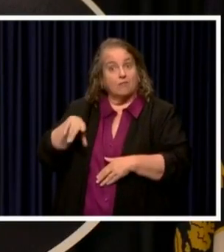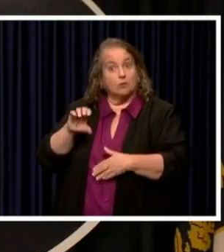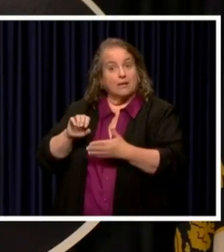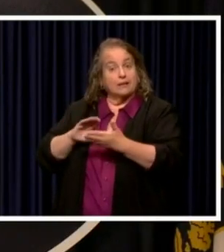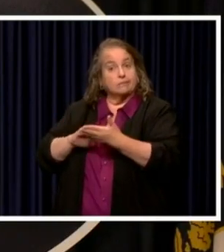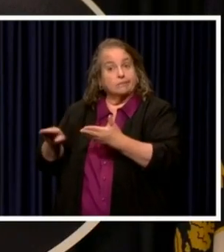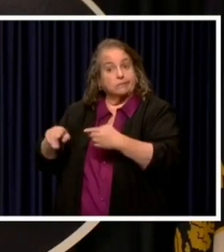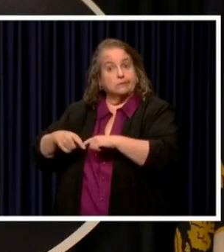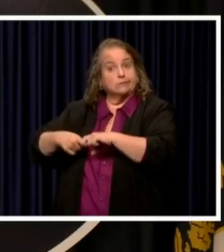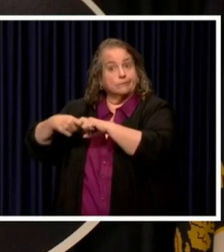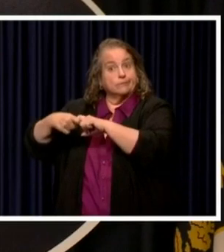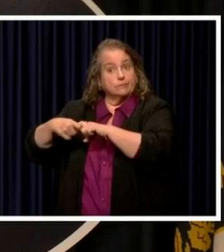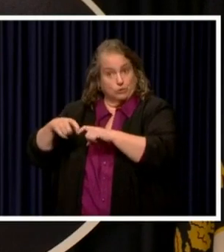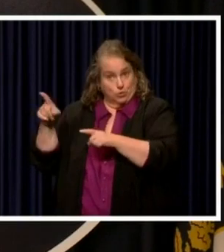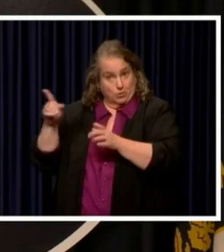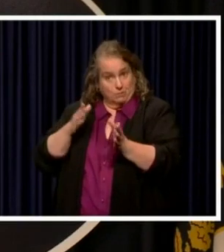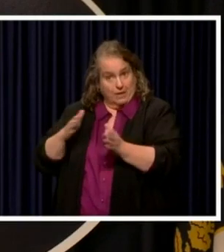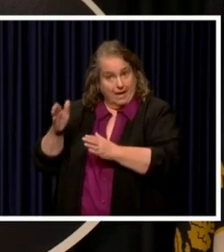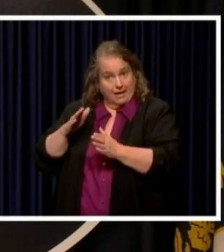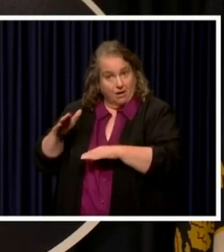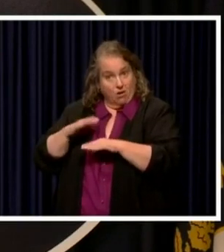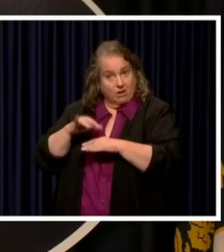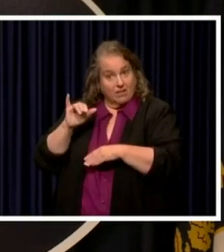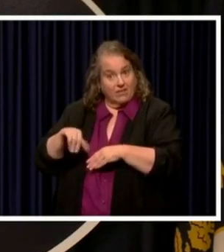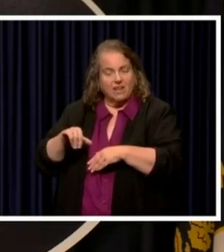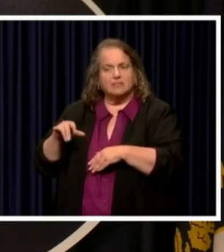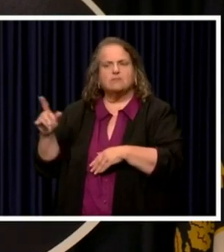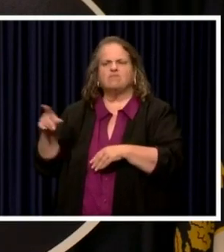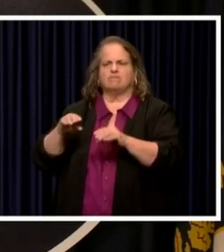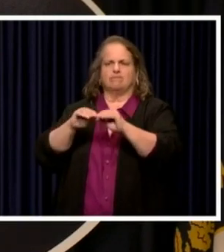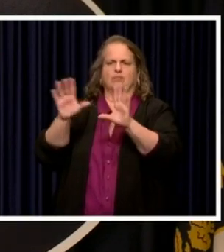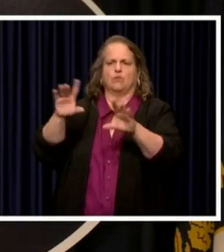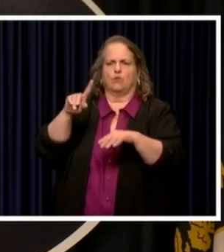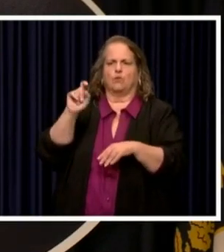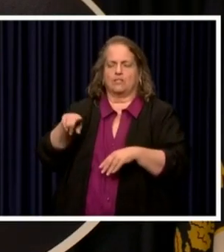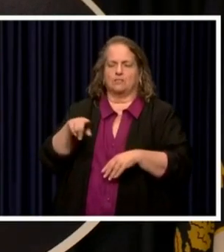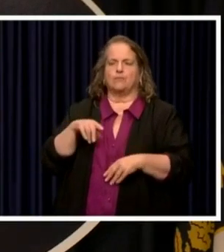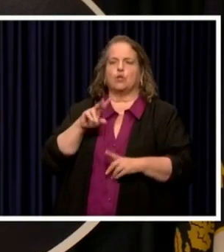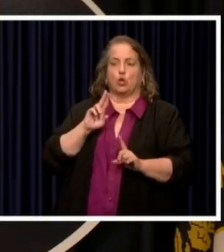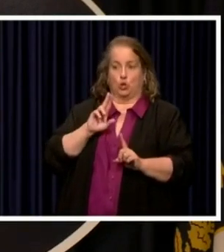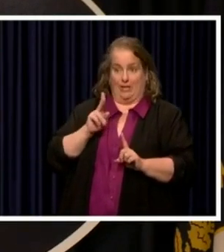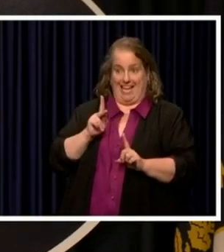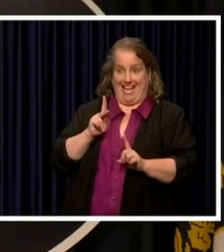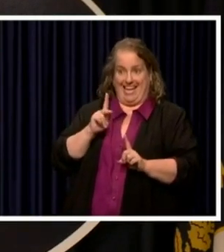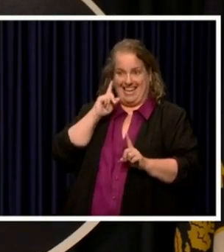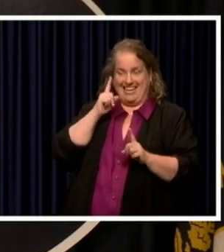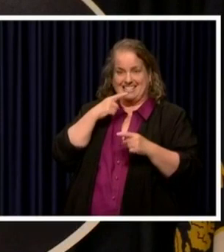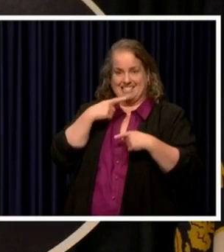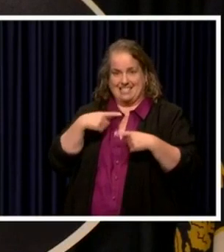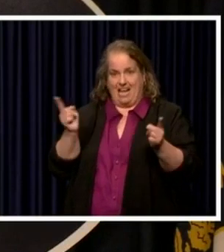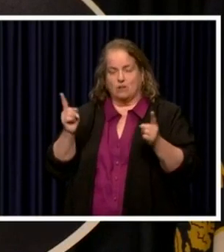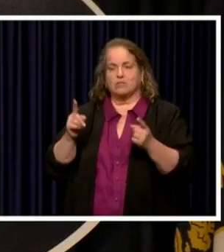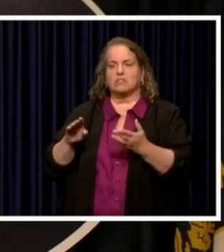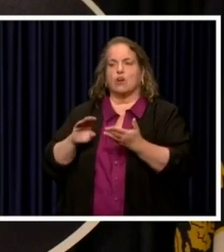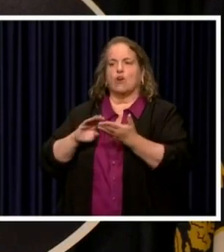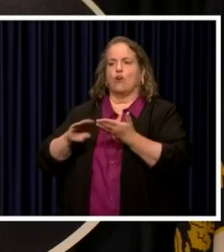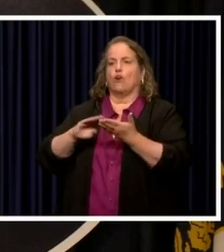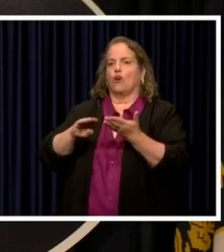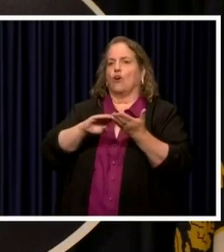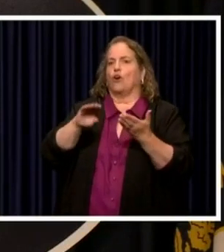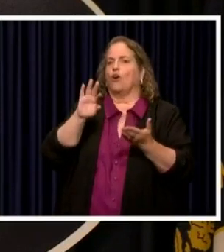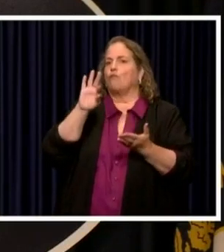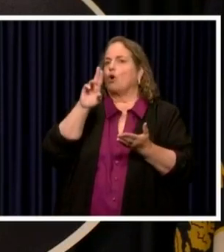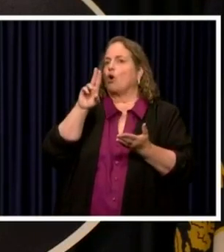you're planning for or considering? What's the status of that? The question is, with UK's announced furloughs today, what is